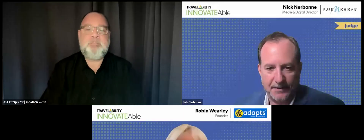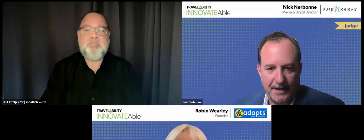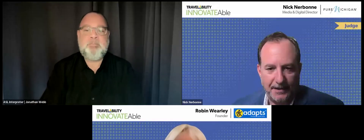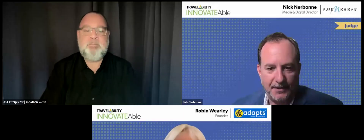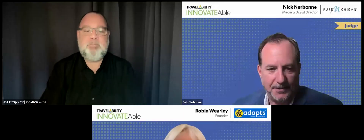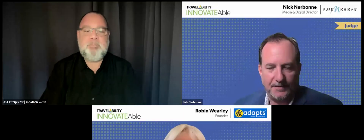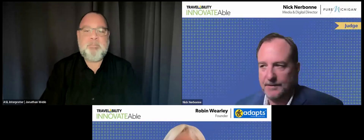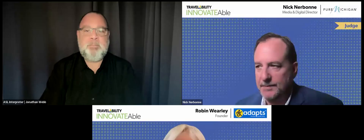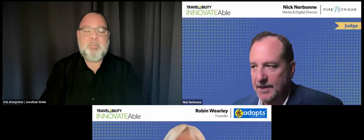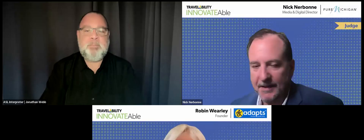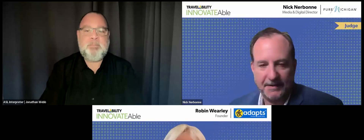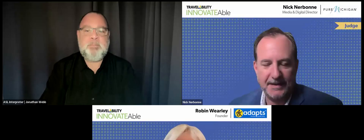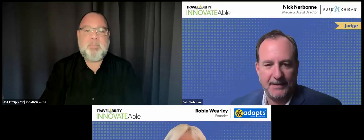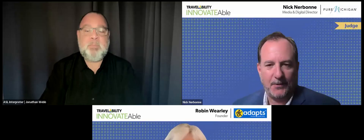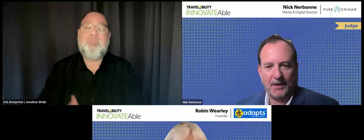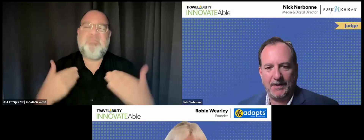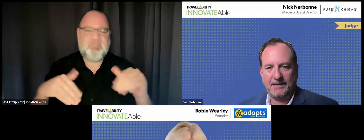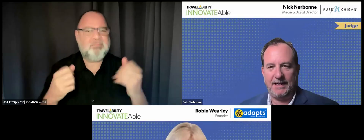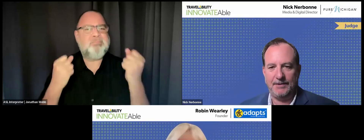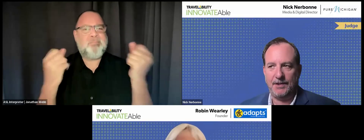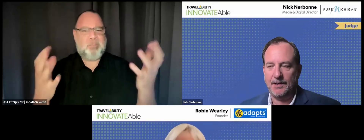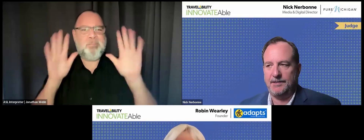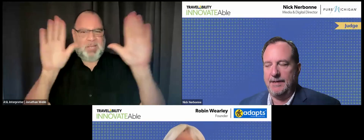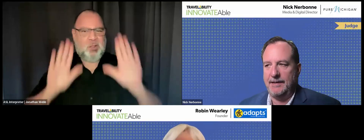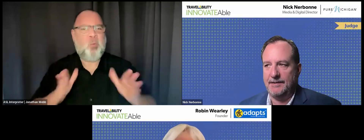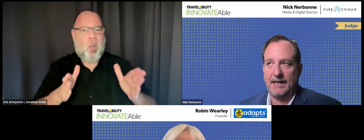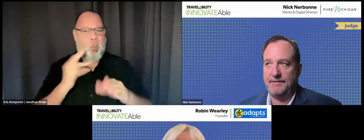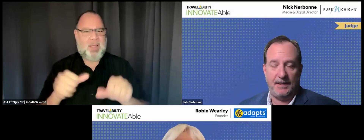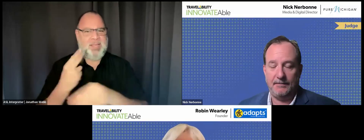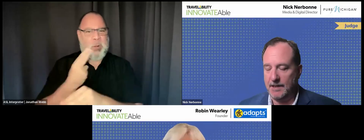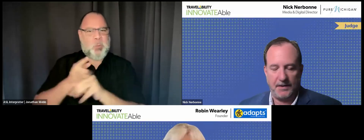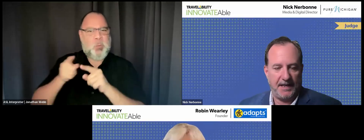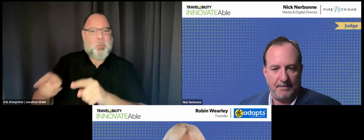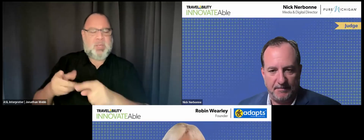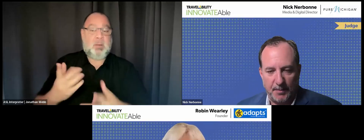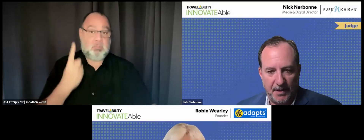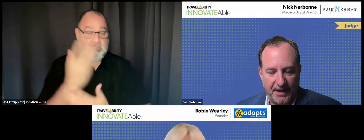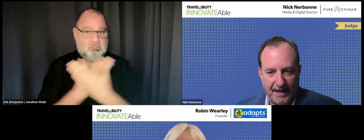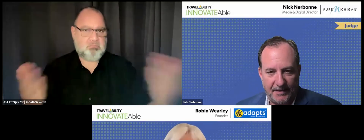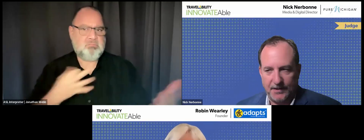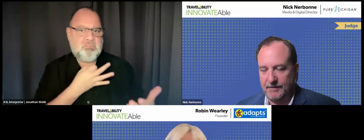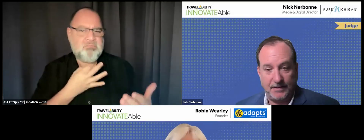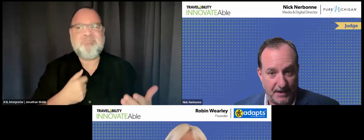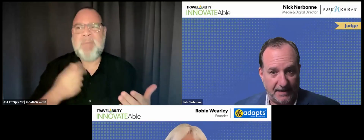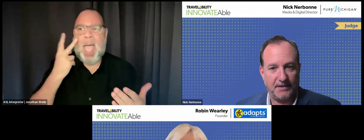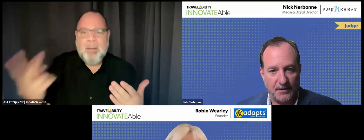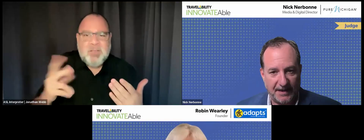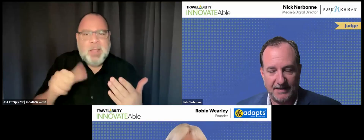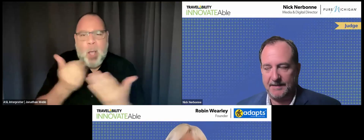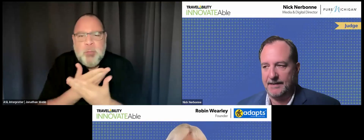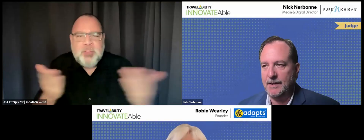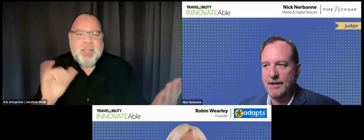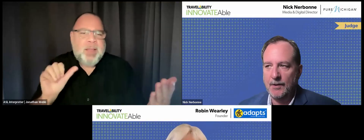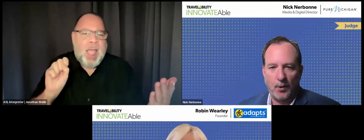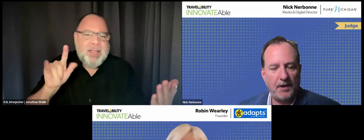A lot of great uses for this product. One of the things I was curious about is I've seen other types of mobility aids, and slings and